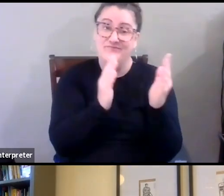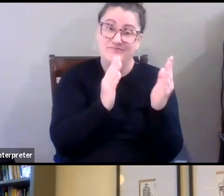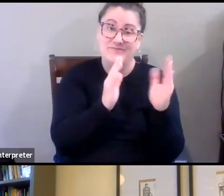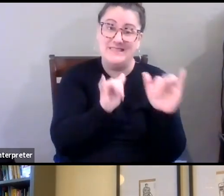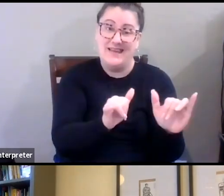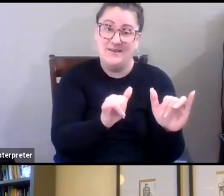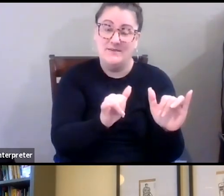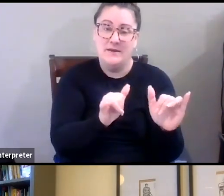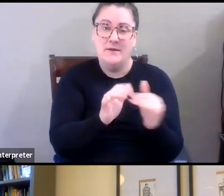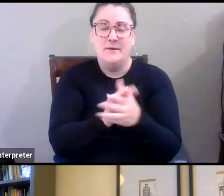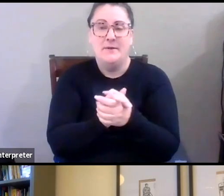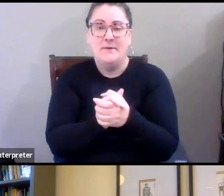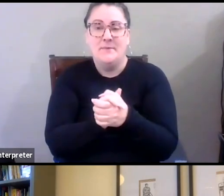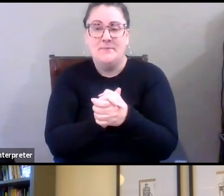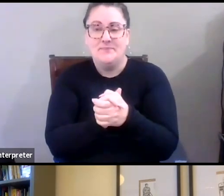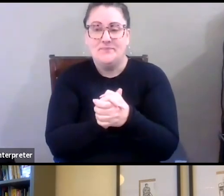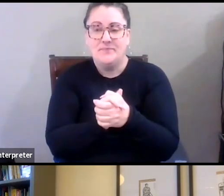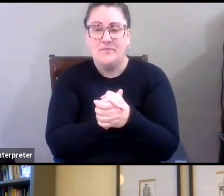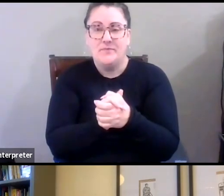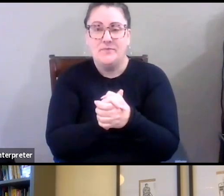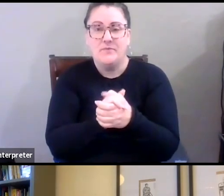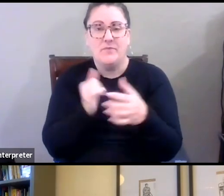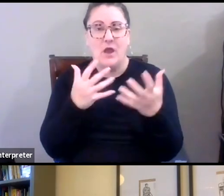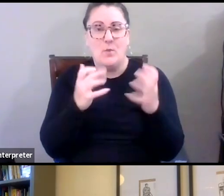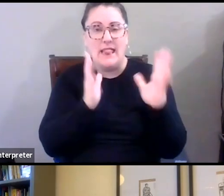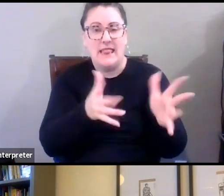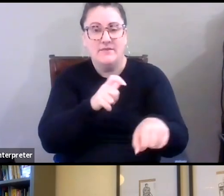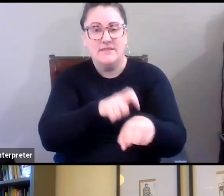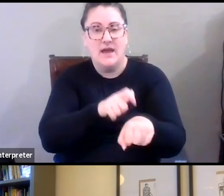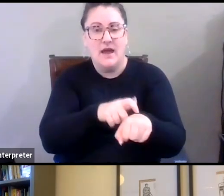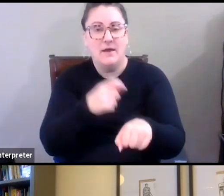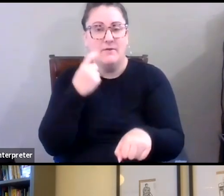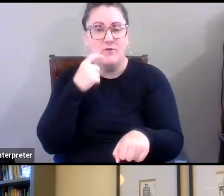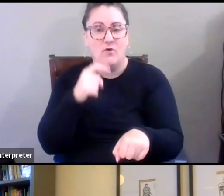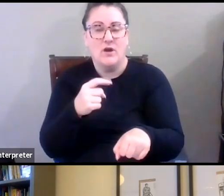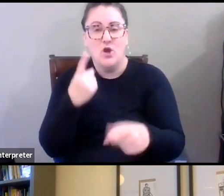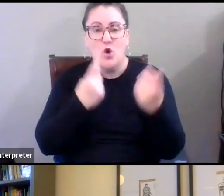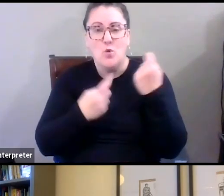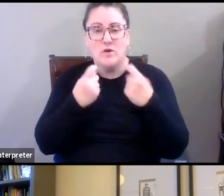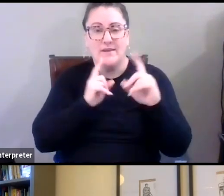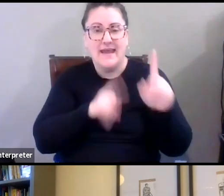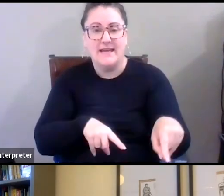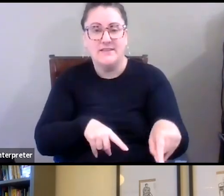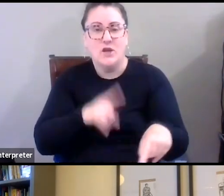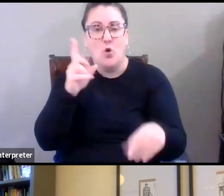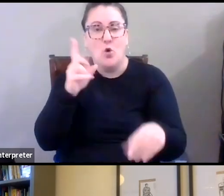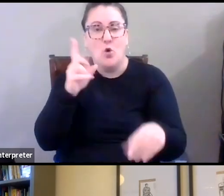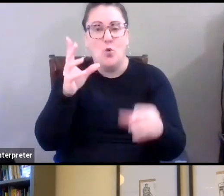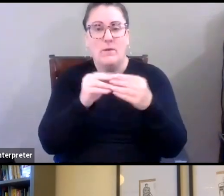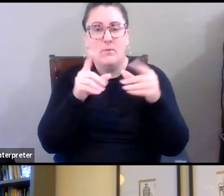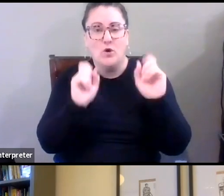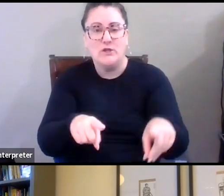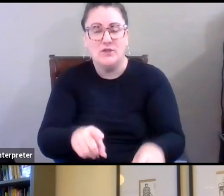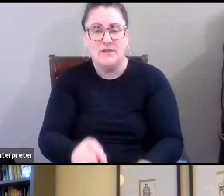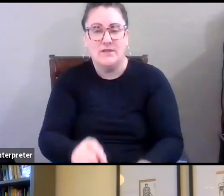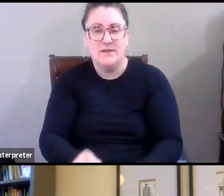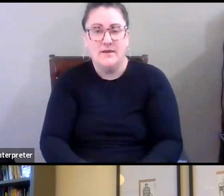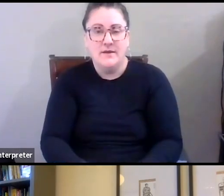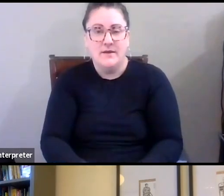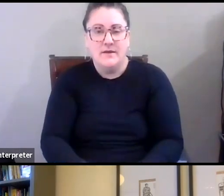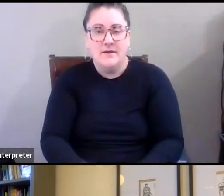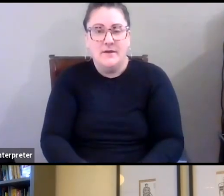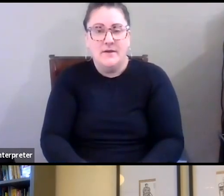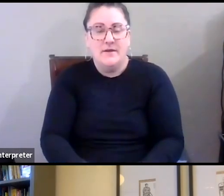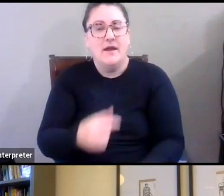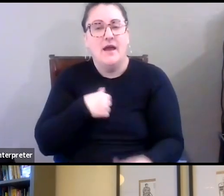Yeah. I wanna leave time for Q&A, so I'll have one more question. And I wanted to